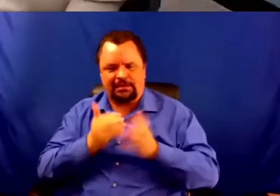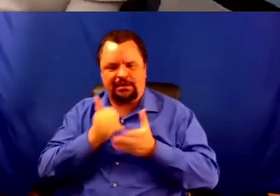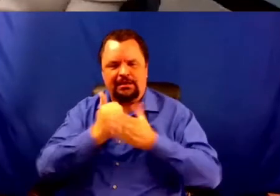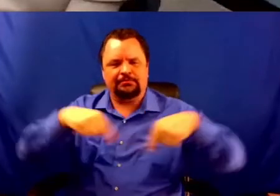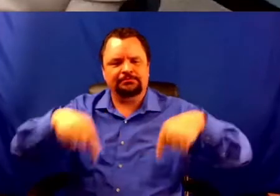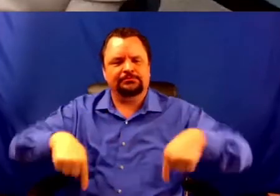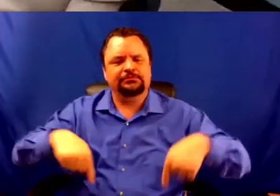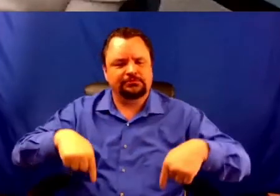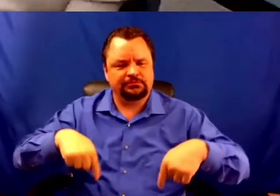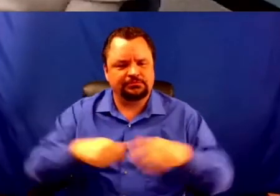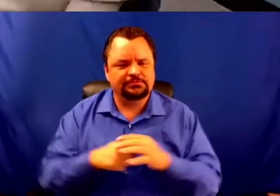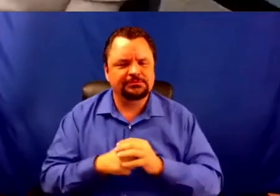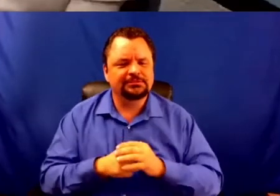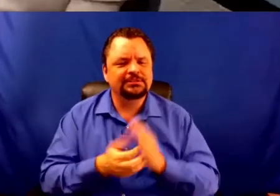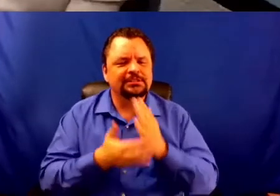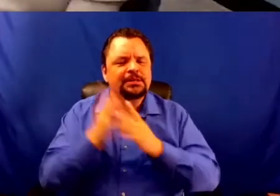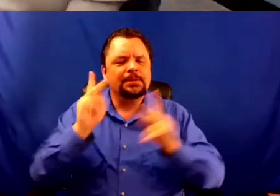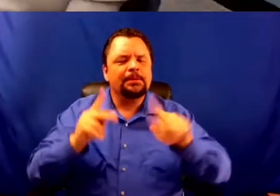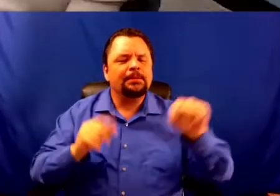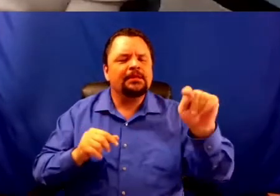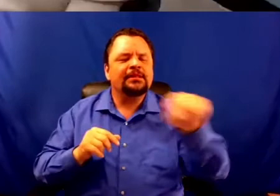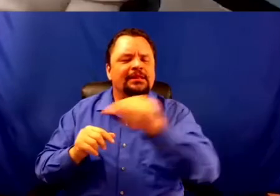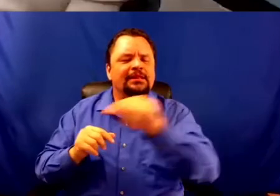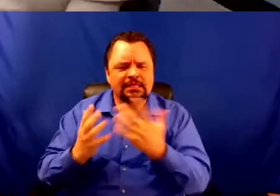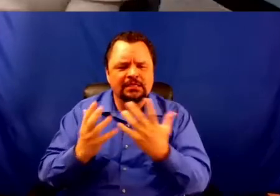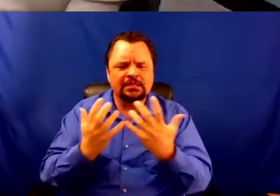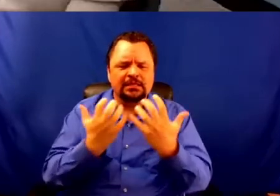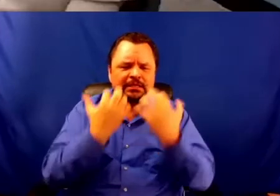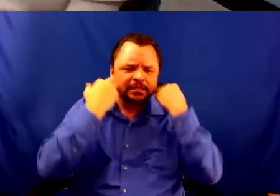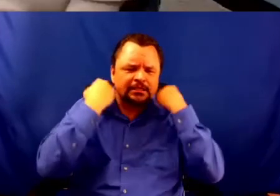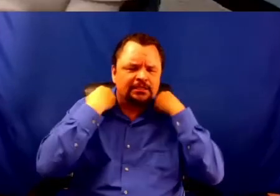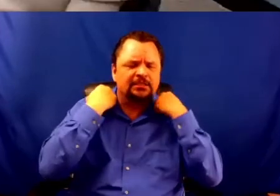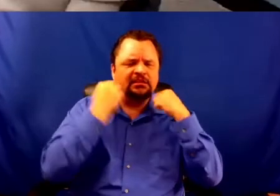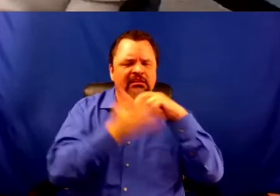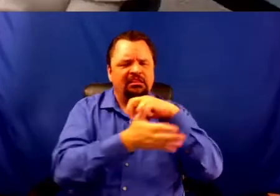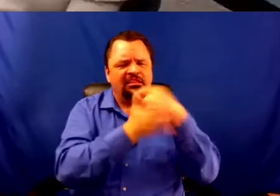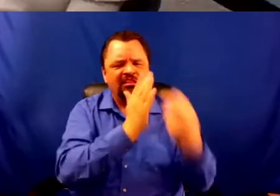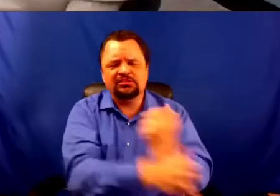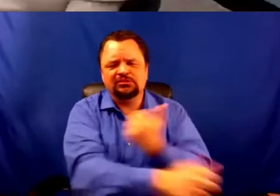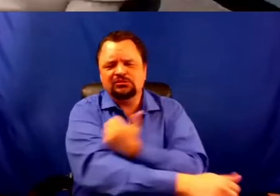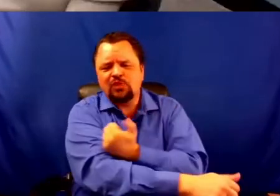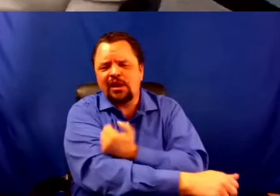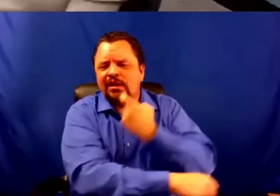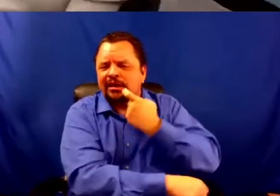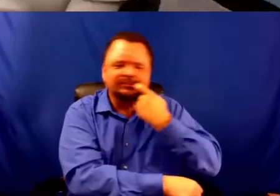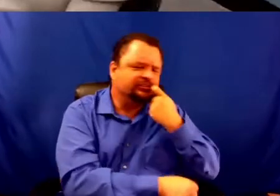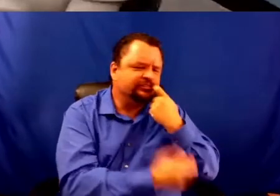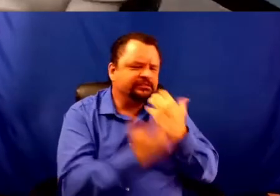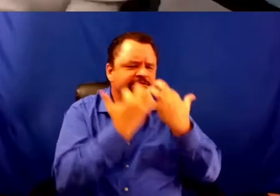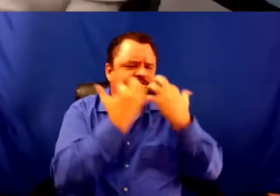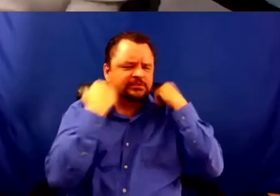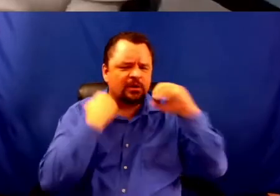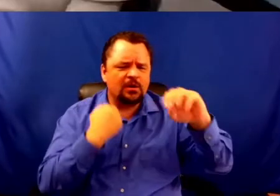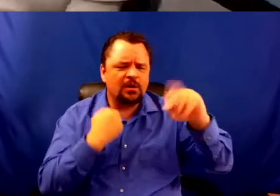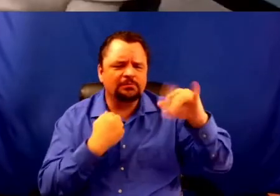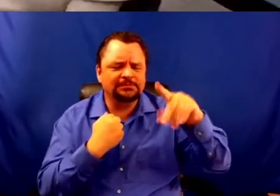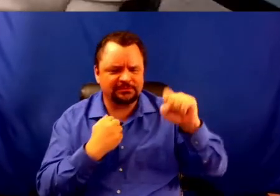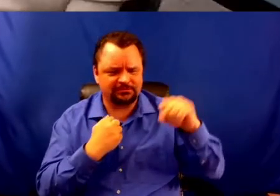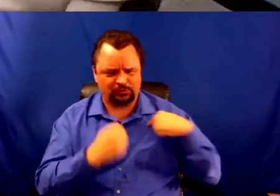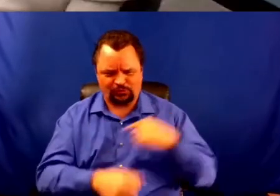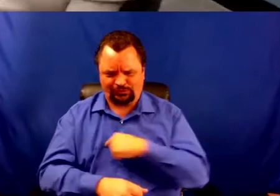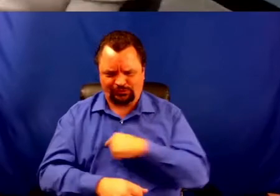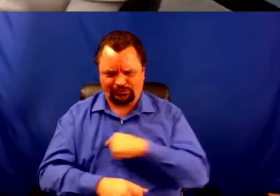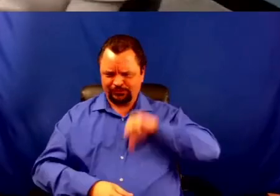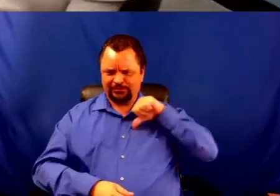been consumed by addiction, that we can help them. And so I'm very proud of the BOC for our efforts there. Thank you. Thank